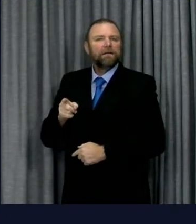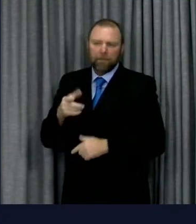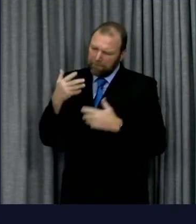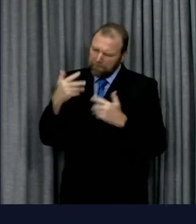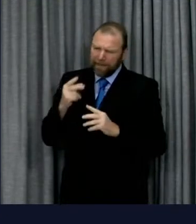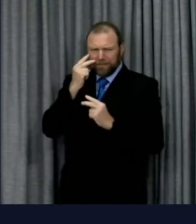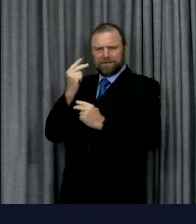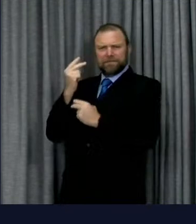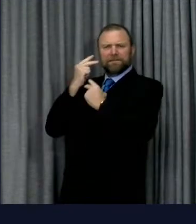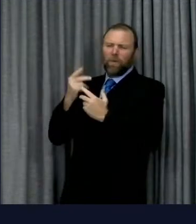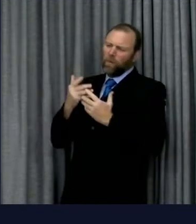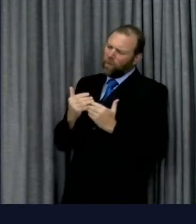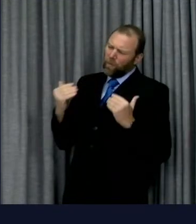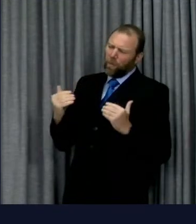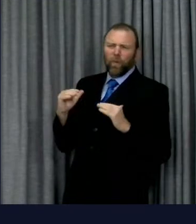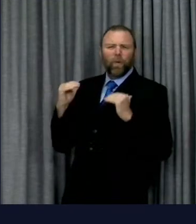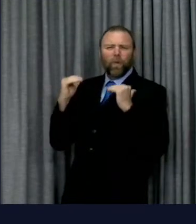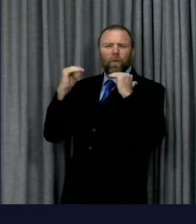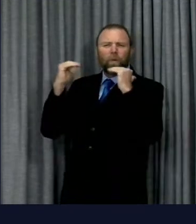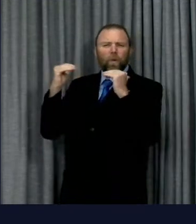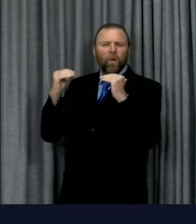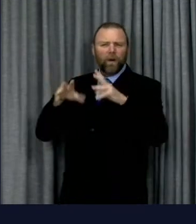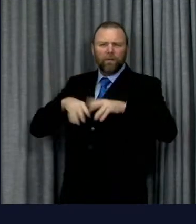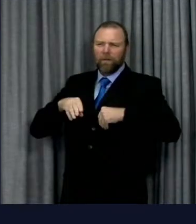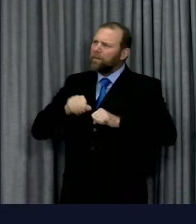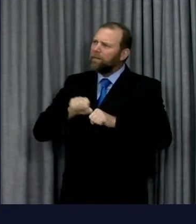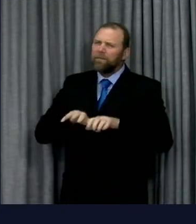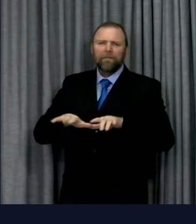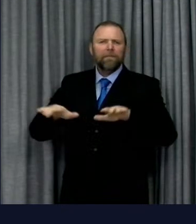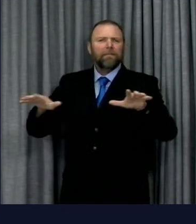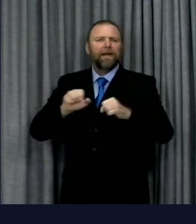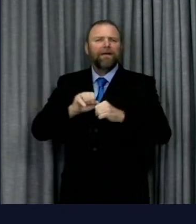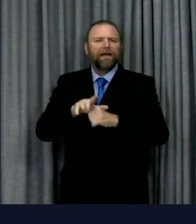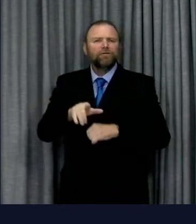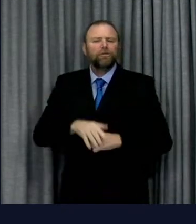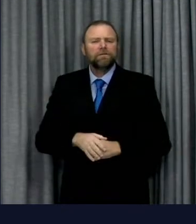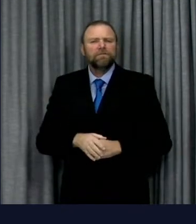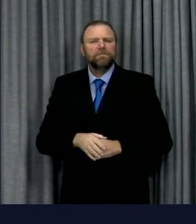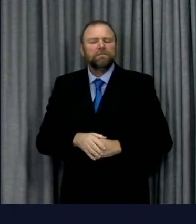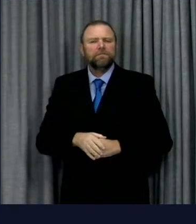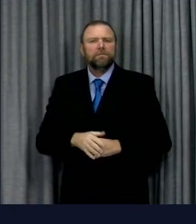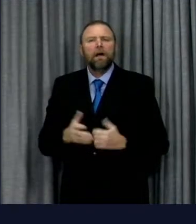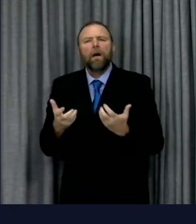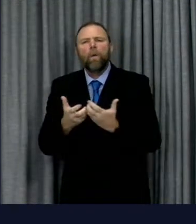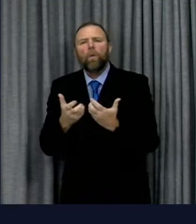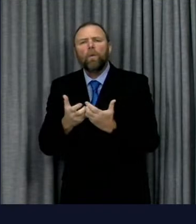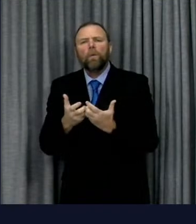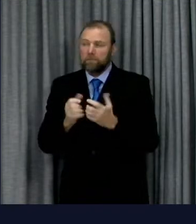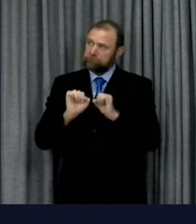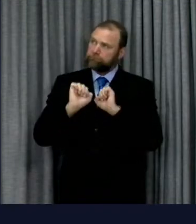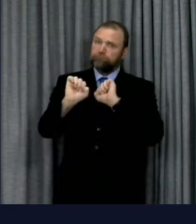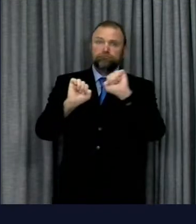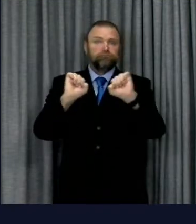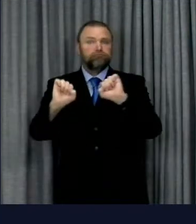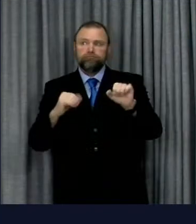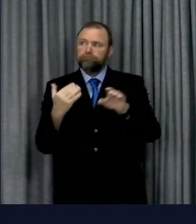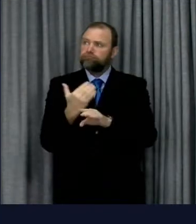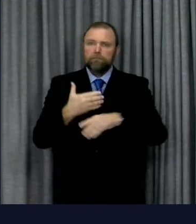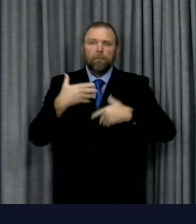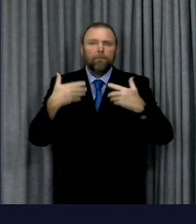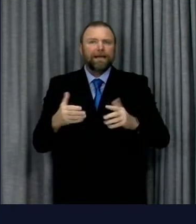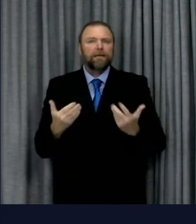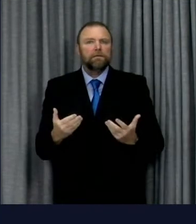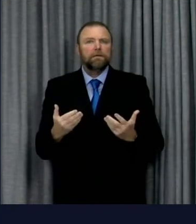across Wales. It is all your hard work and the ongoing success of our fantastic vaccination